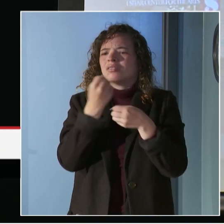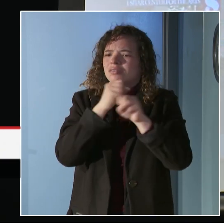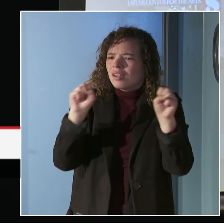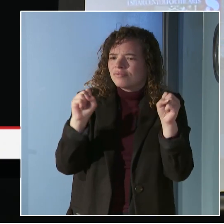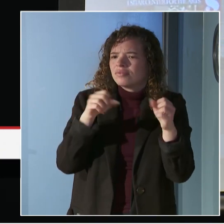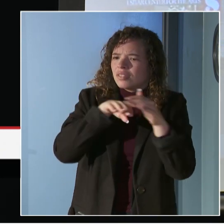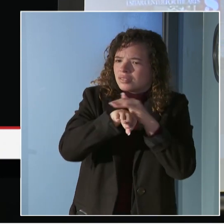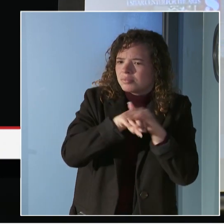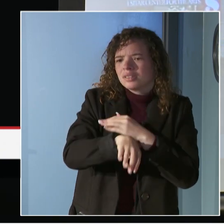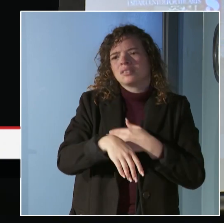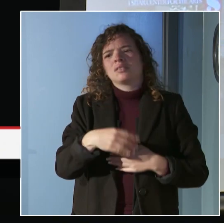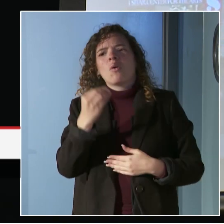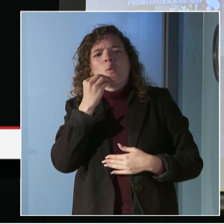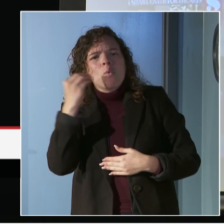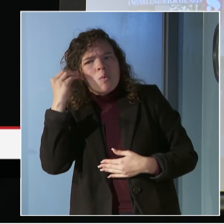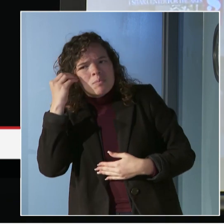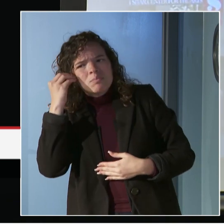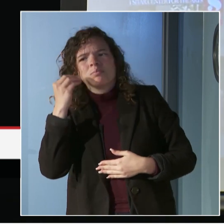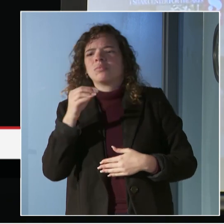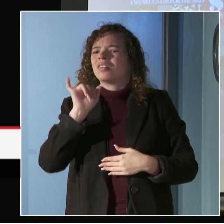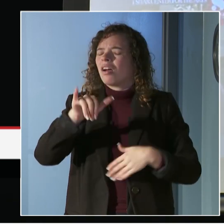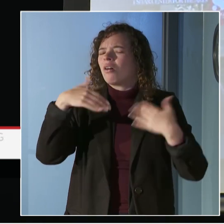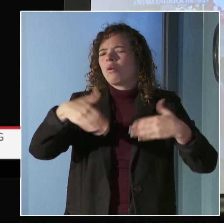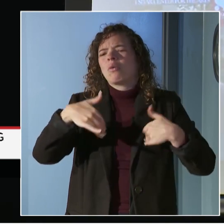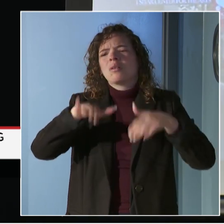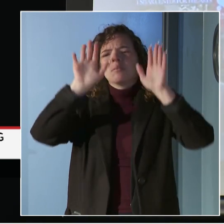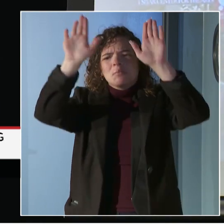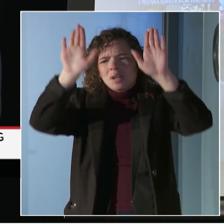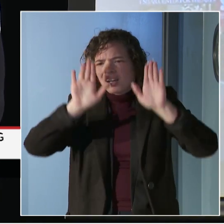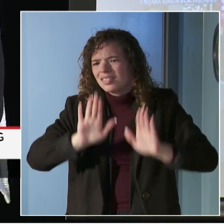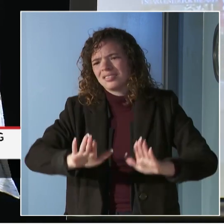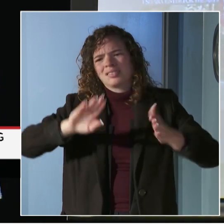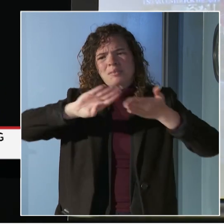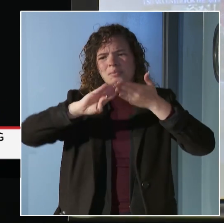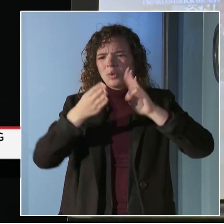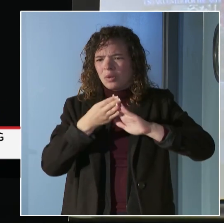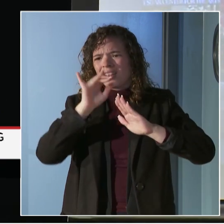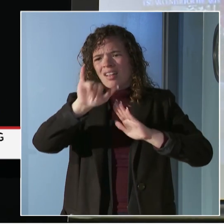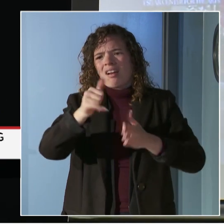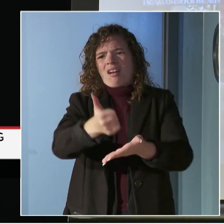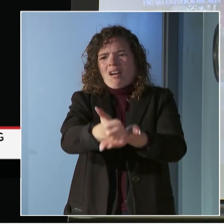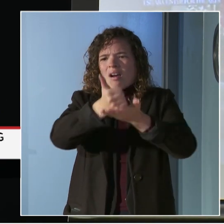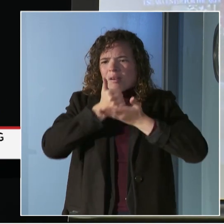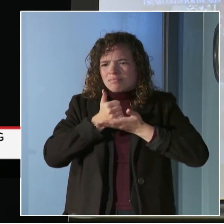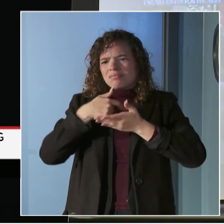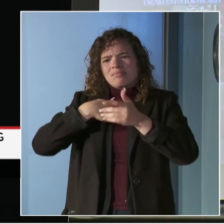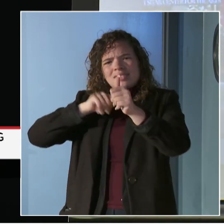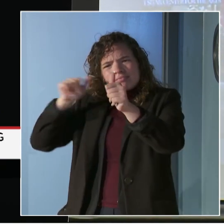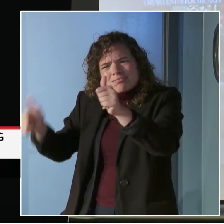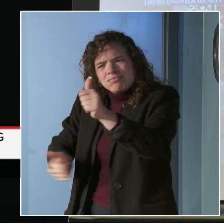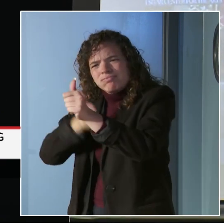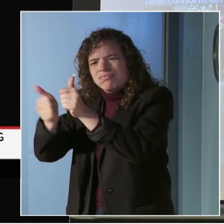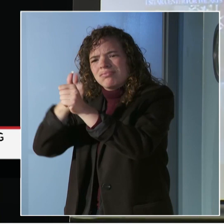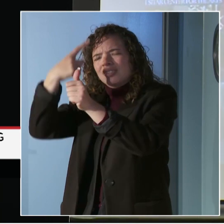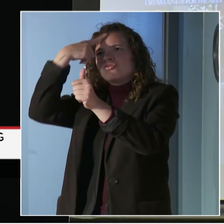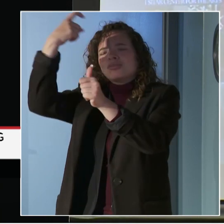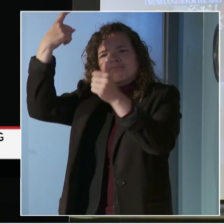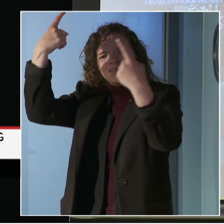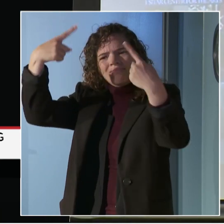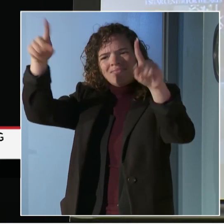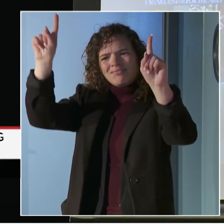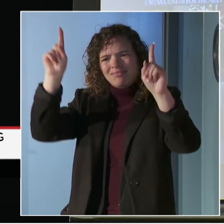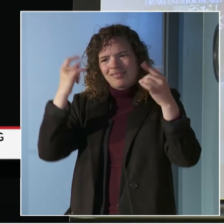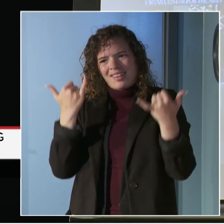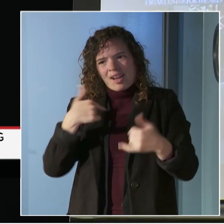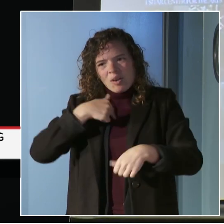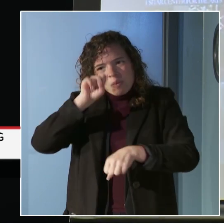this resource-rich community gave me the platform to pursue my dreams. As Jim mentioned, I'm currently working on my 4th college